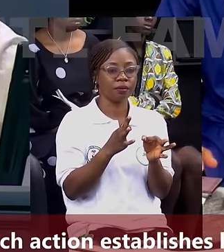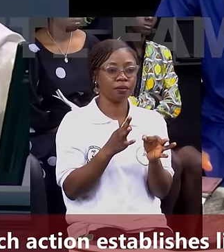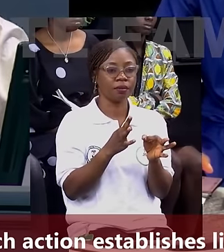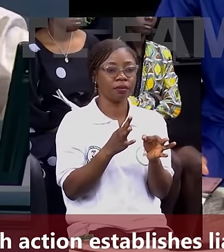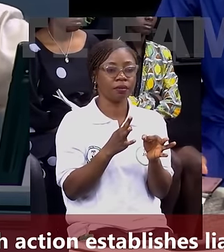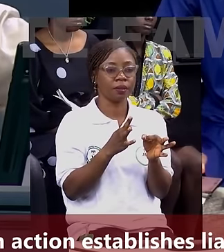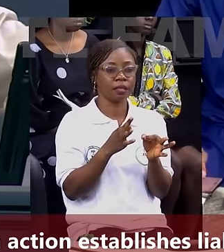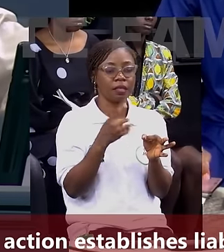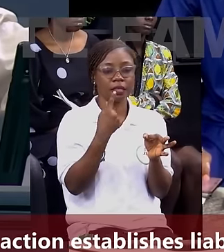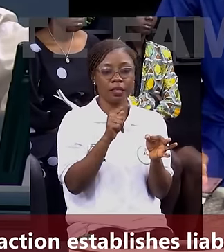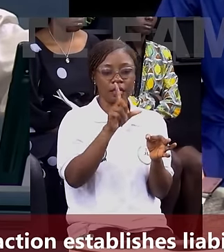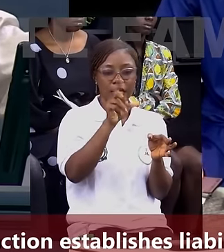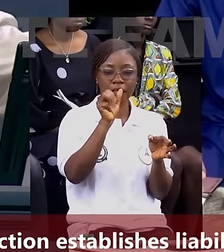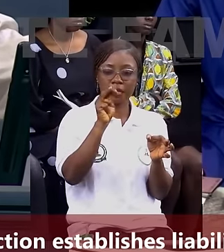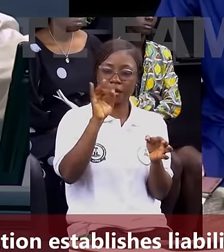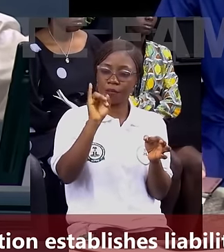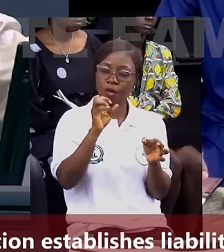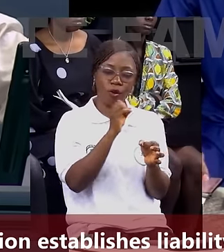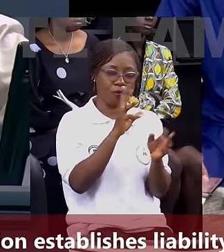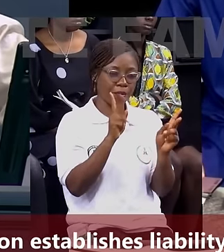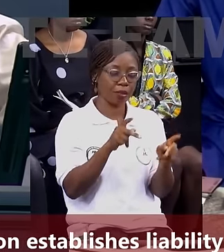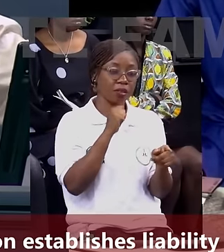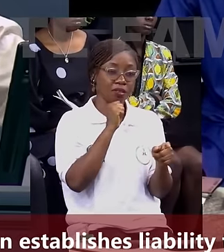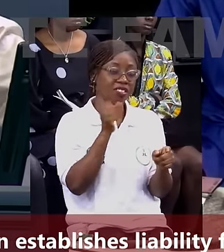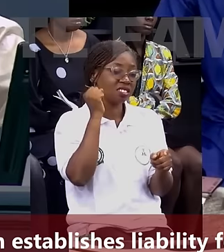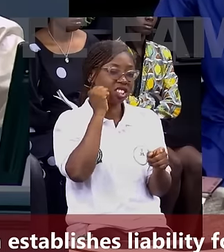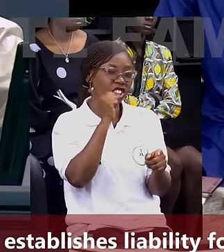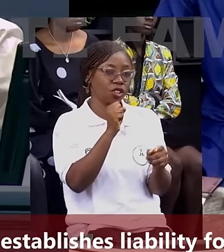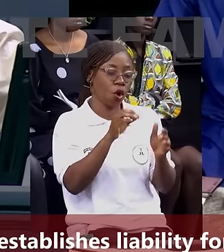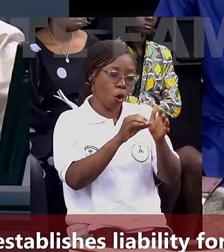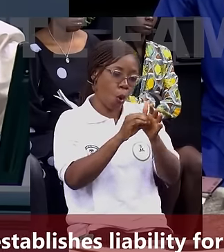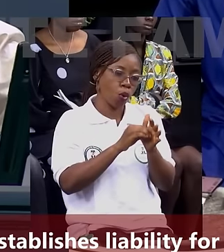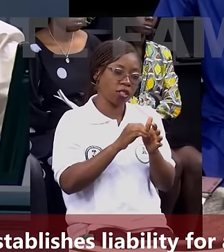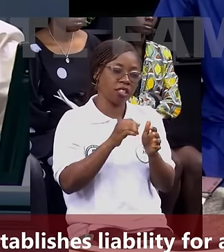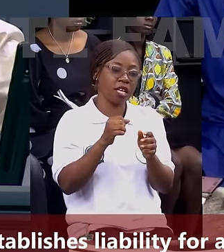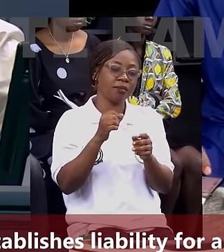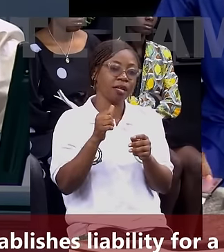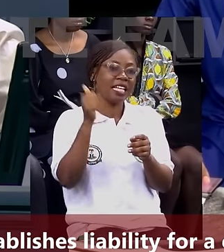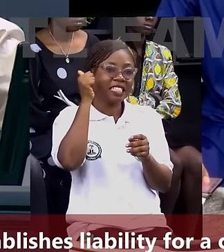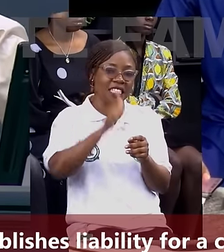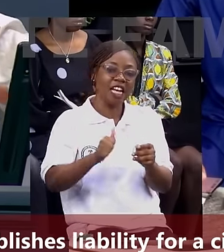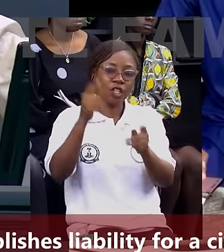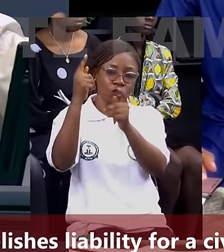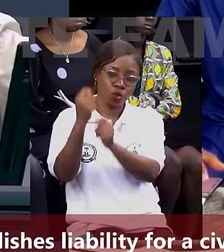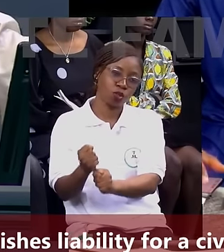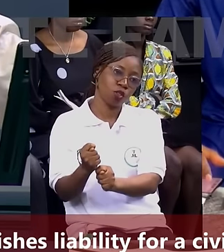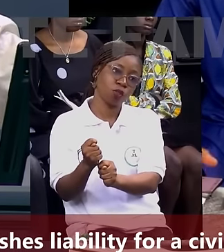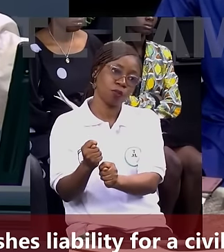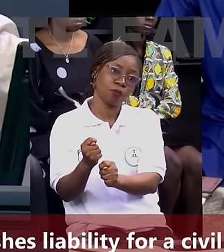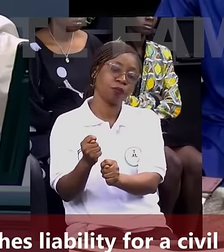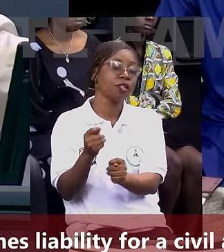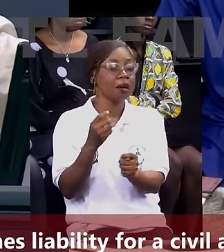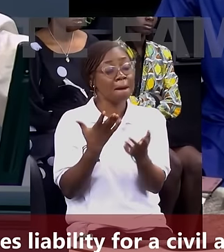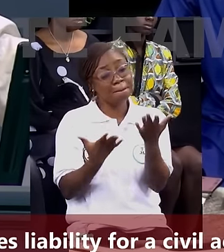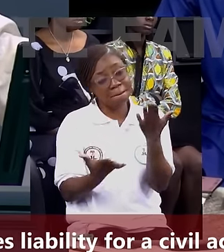because the lami of a person, nobody she get daily profit. She know if